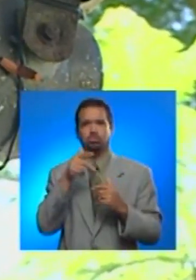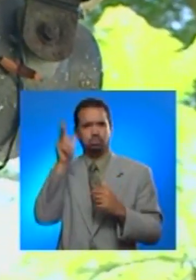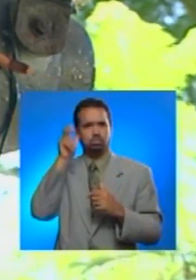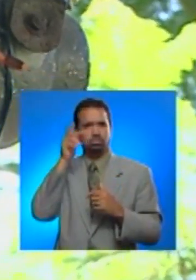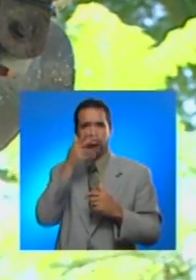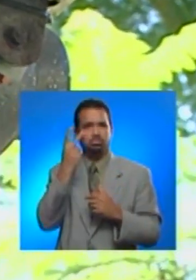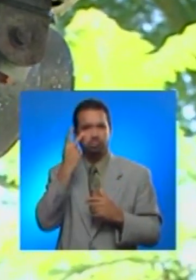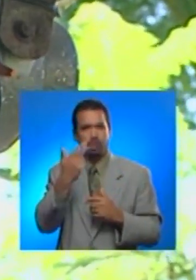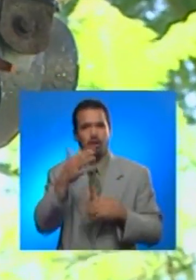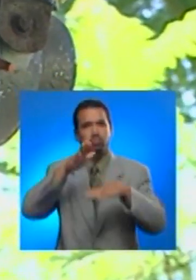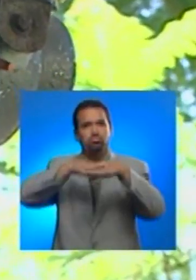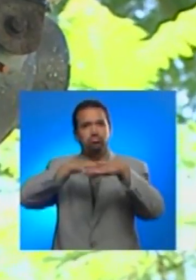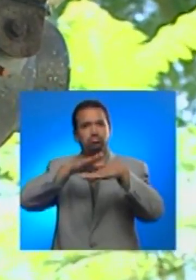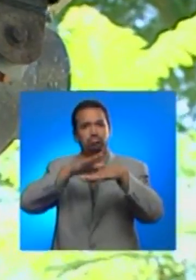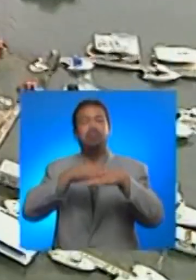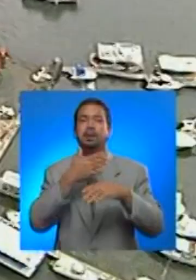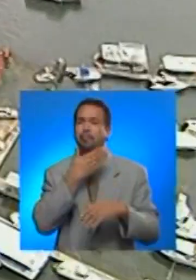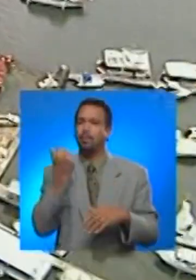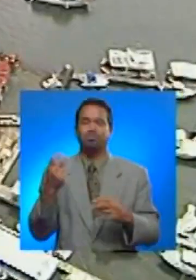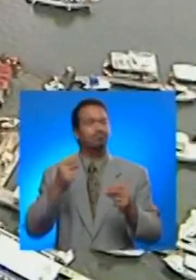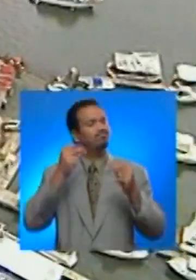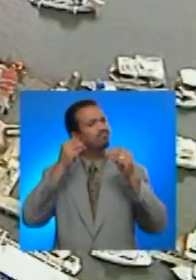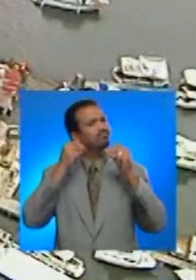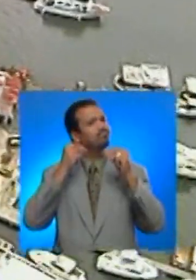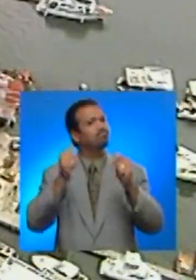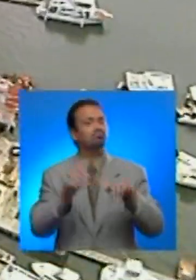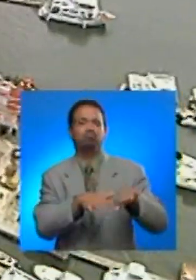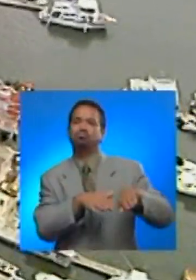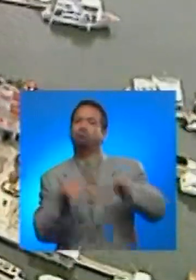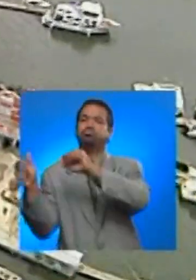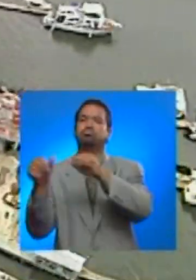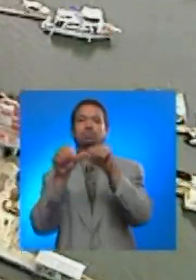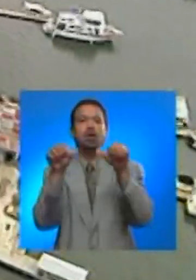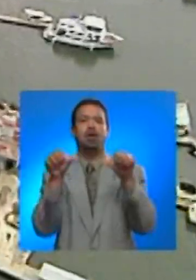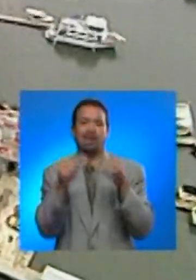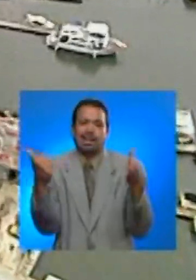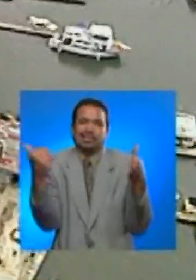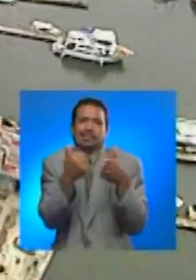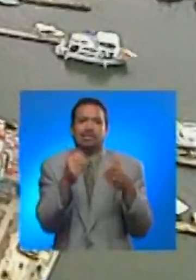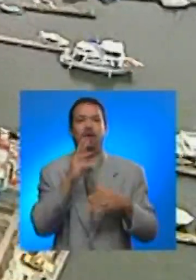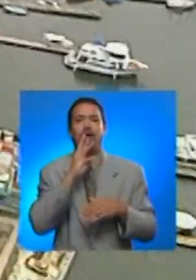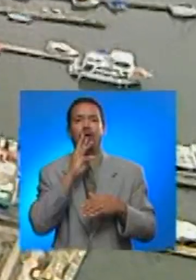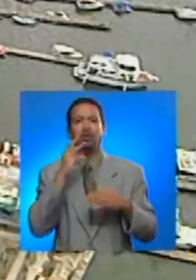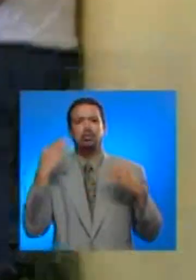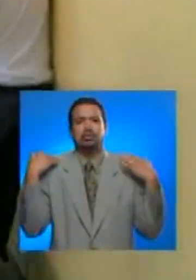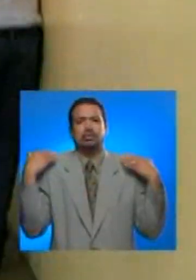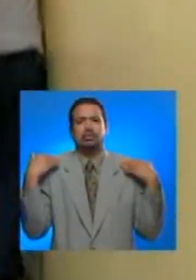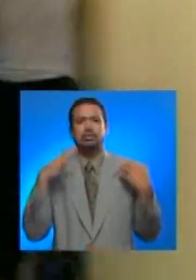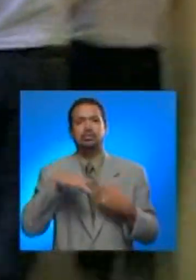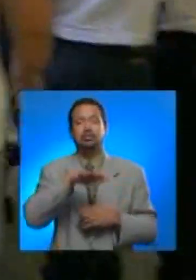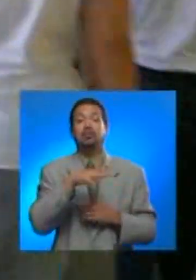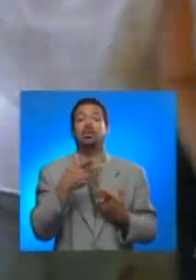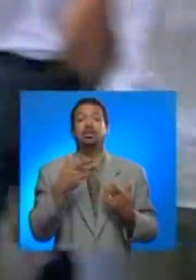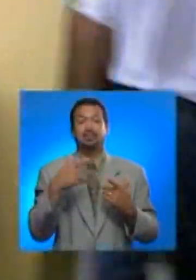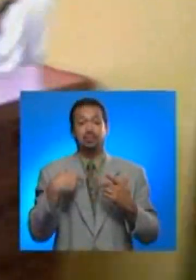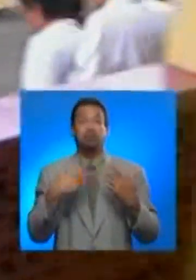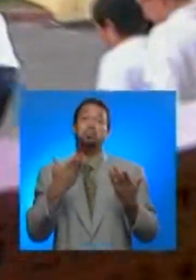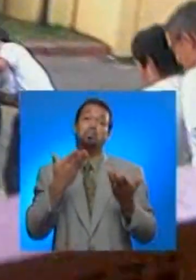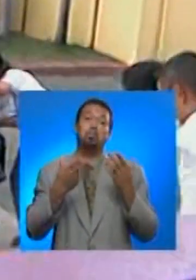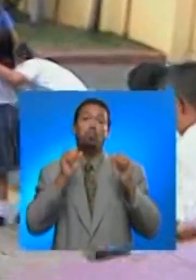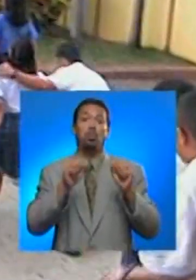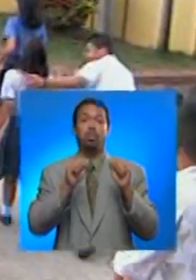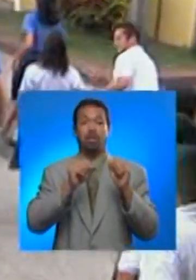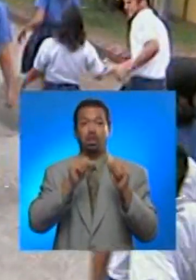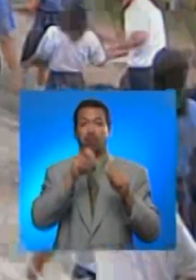warning message is released, you must abandon the area closest to the coast immediately. In buildings with several stories, one